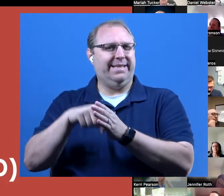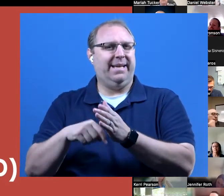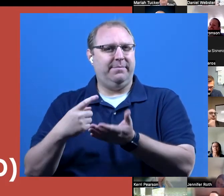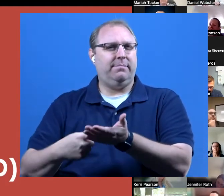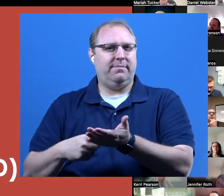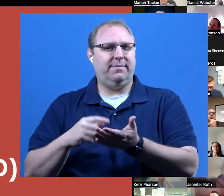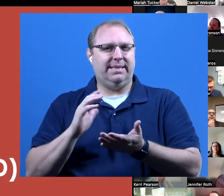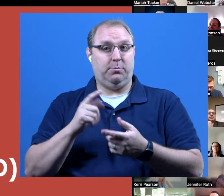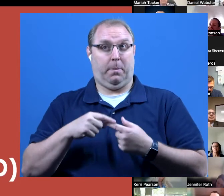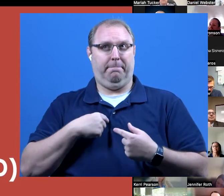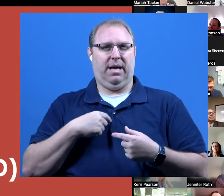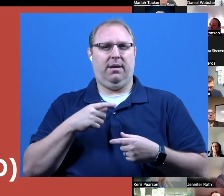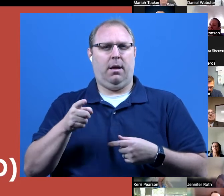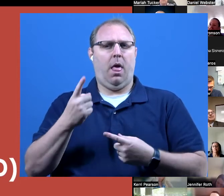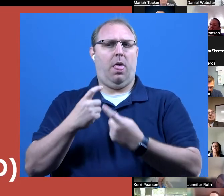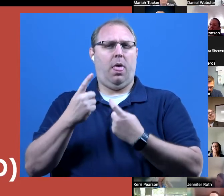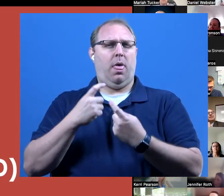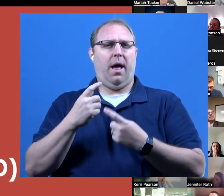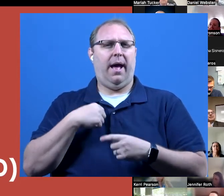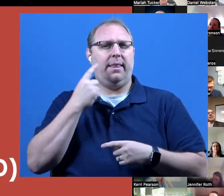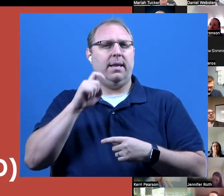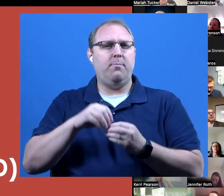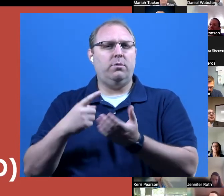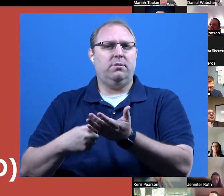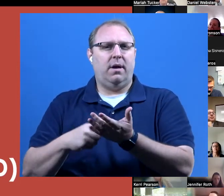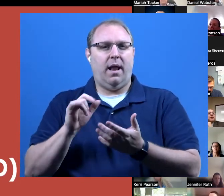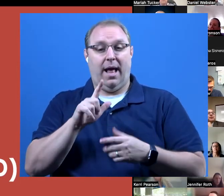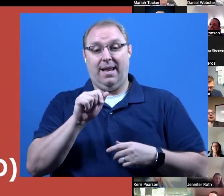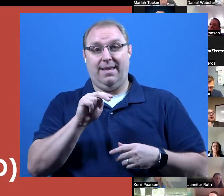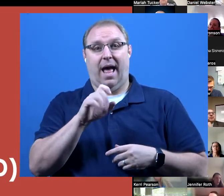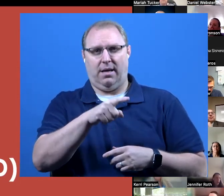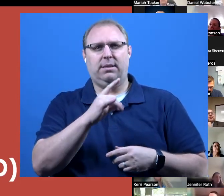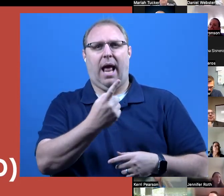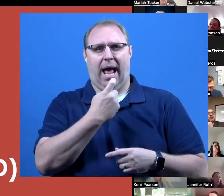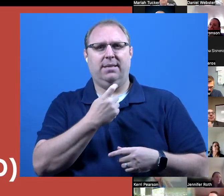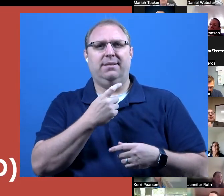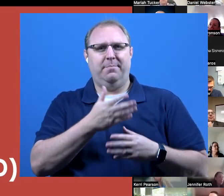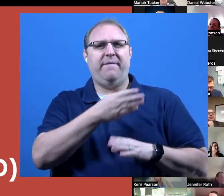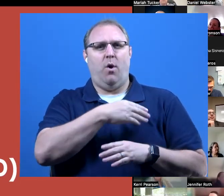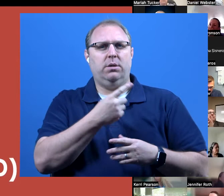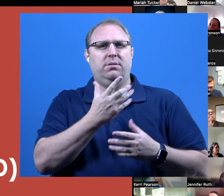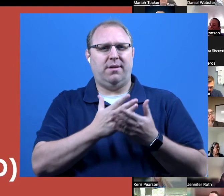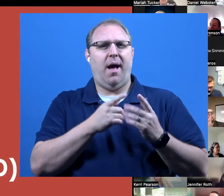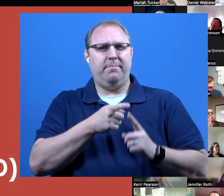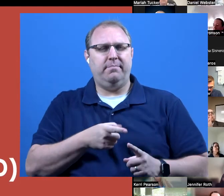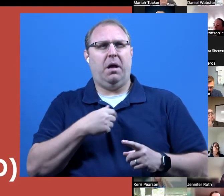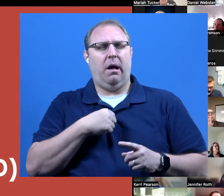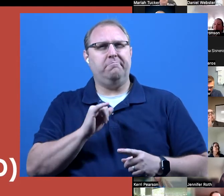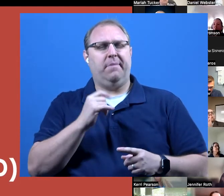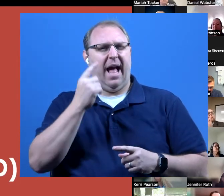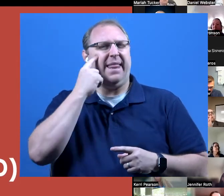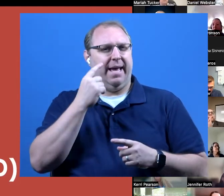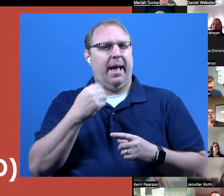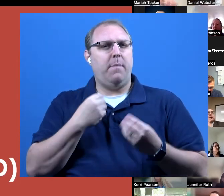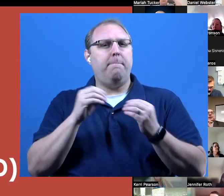on there that's generating that question. Please contact Diane and I to let us deal with that specifically,